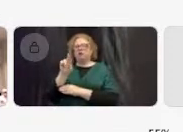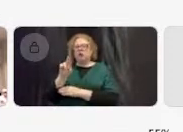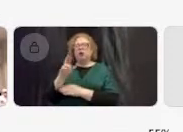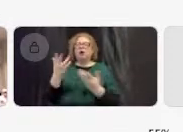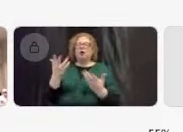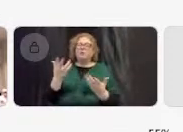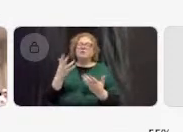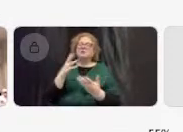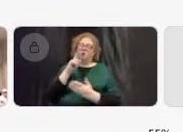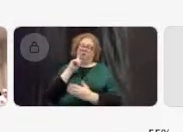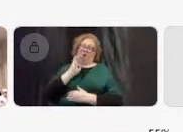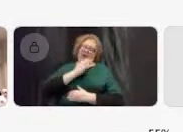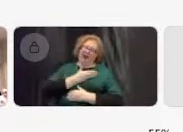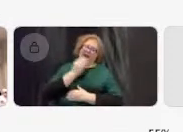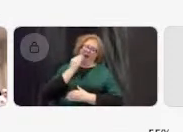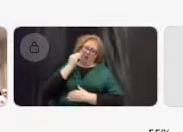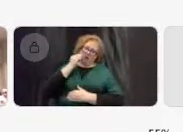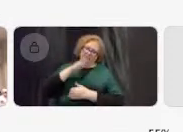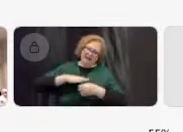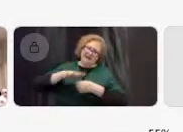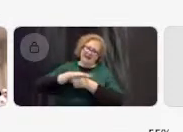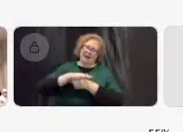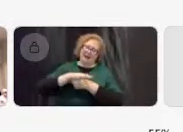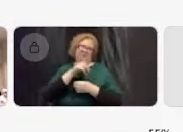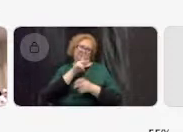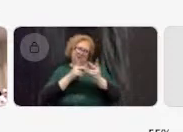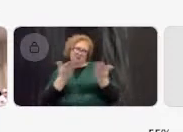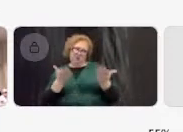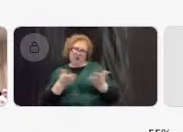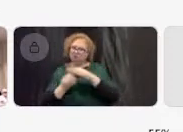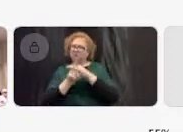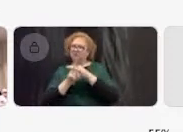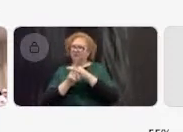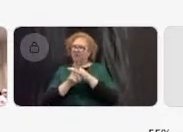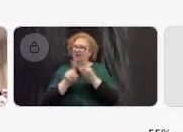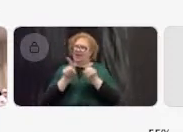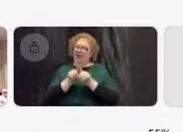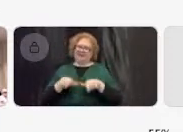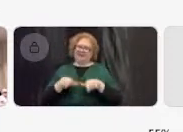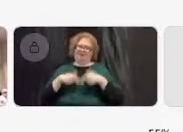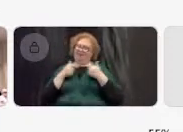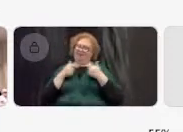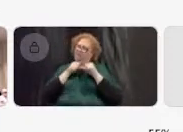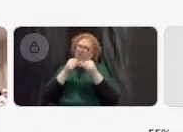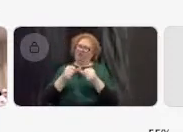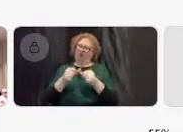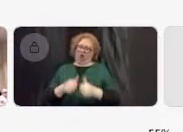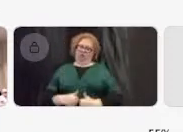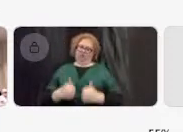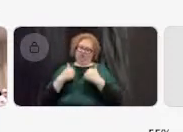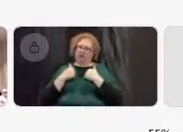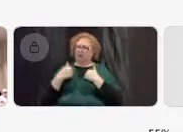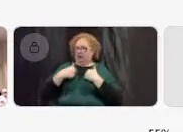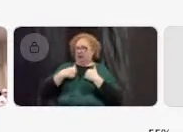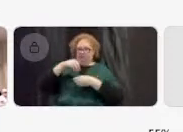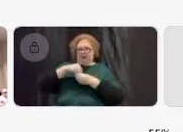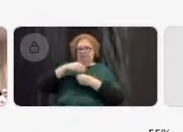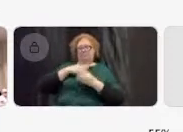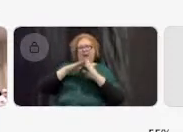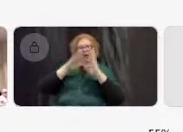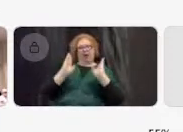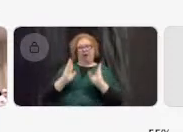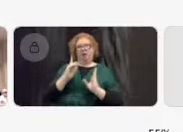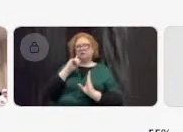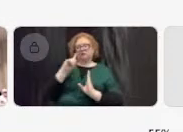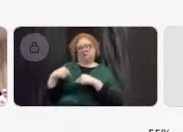people here who are lifelong residents. I myself have lived in my home since 2005. I've